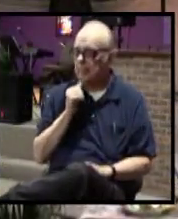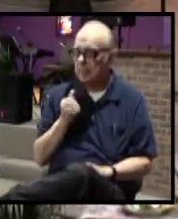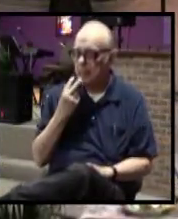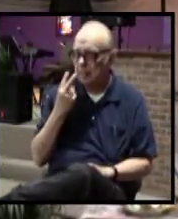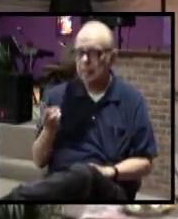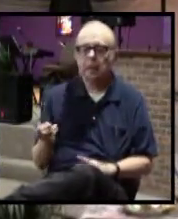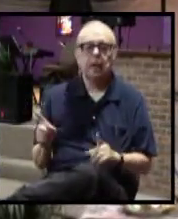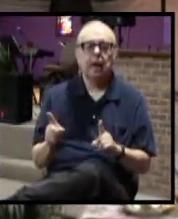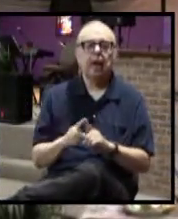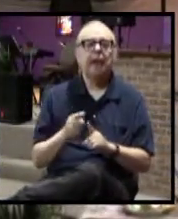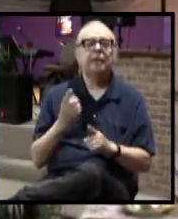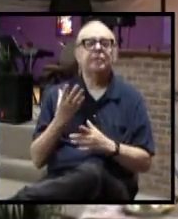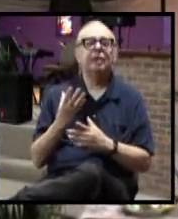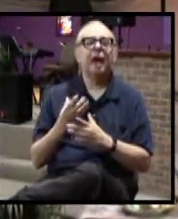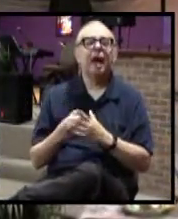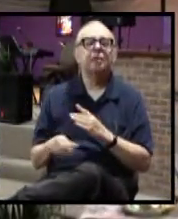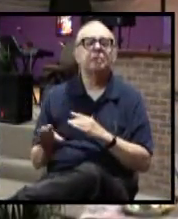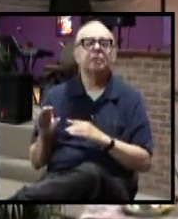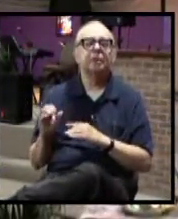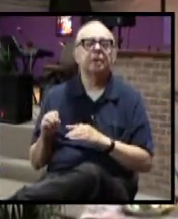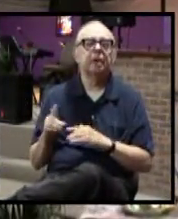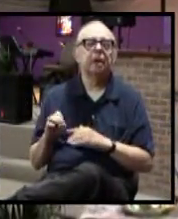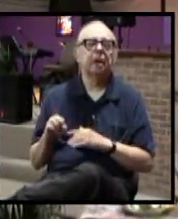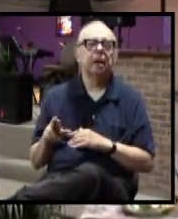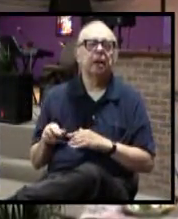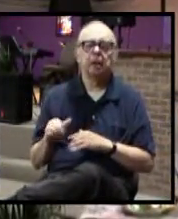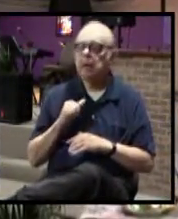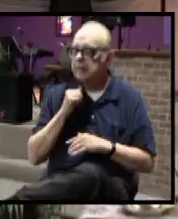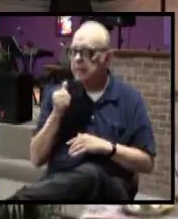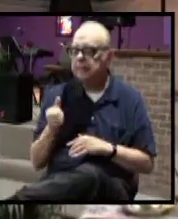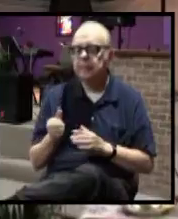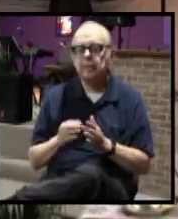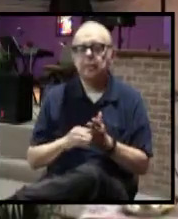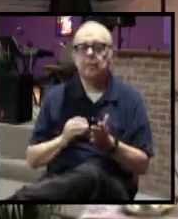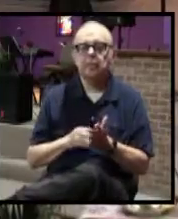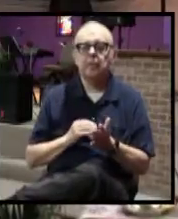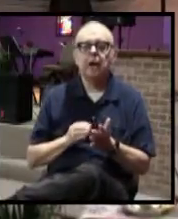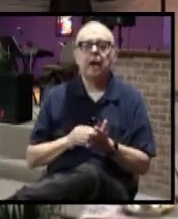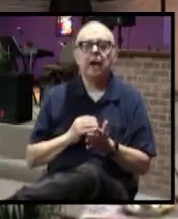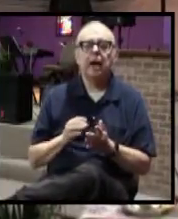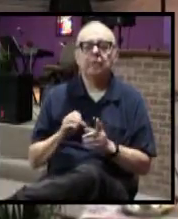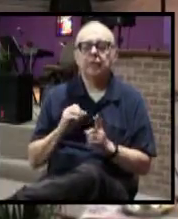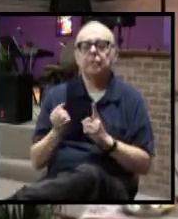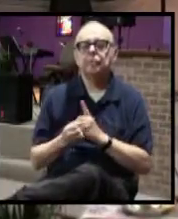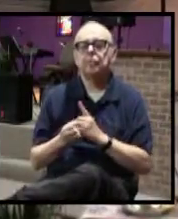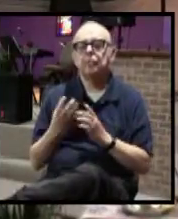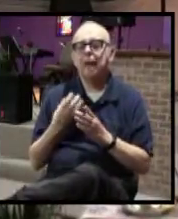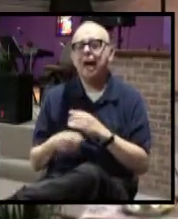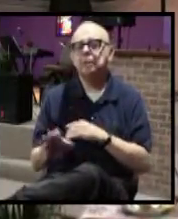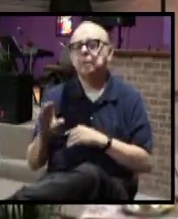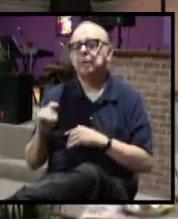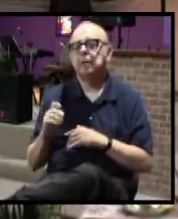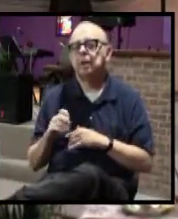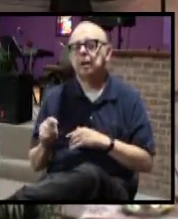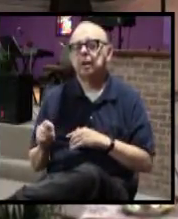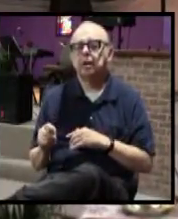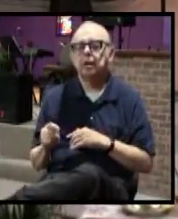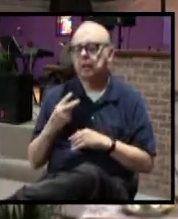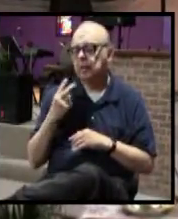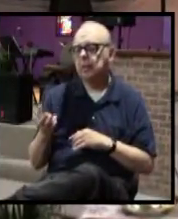Jesus did not see Matthew as an outsider. He did not see him as a social outcast.